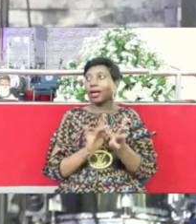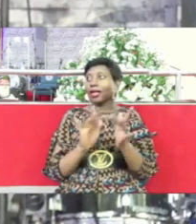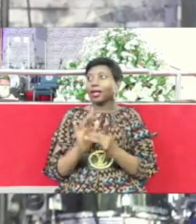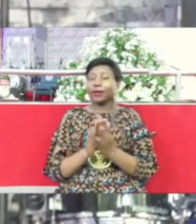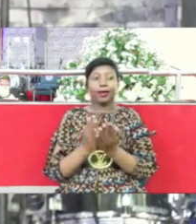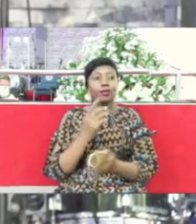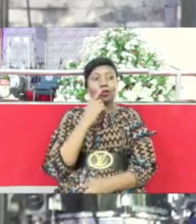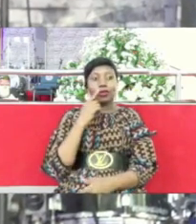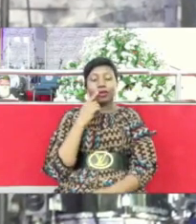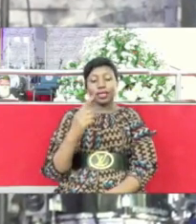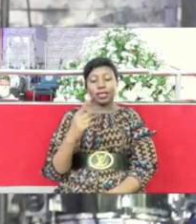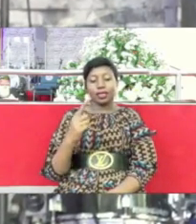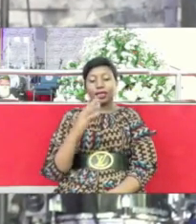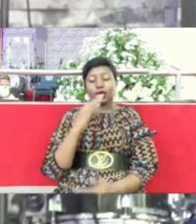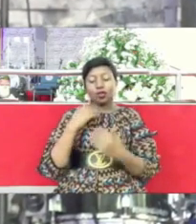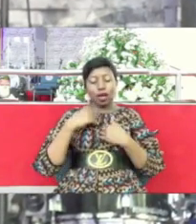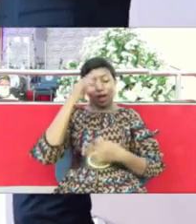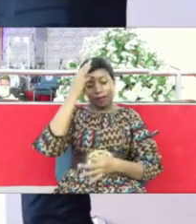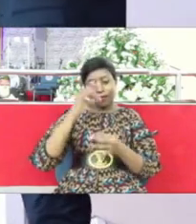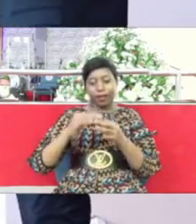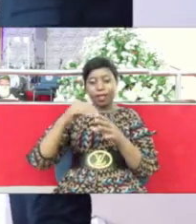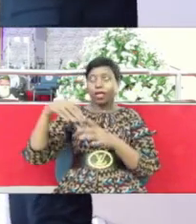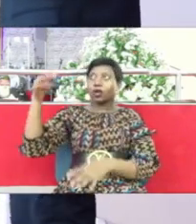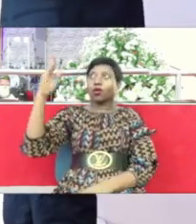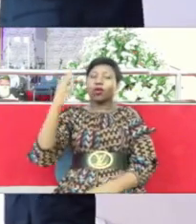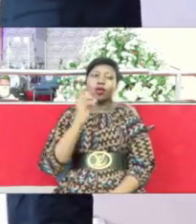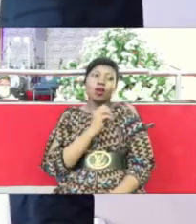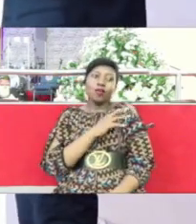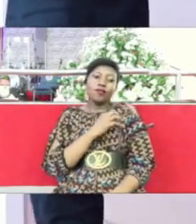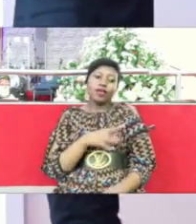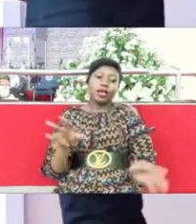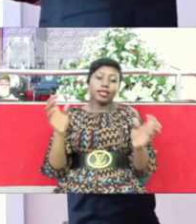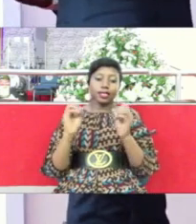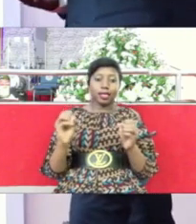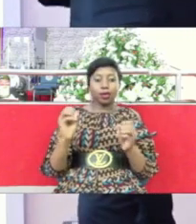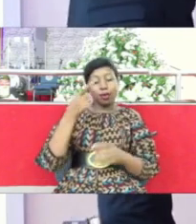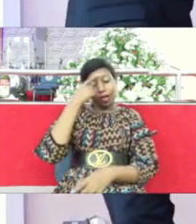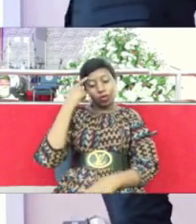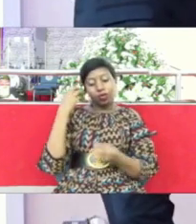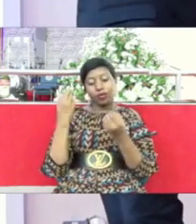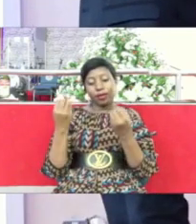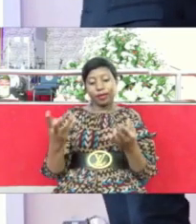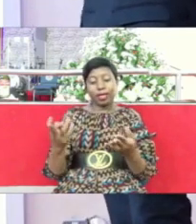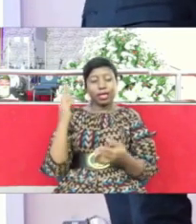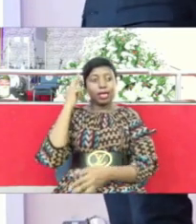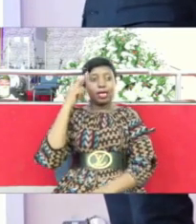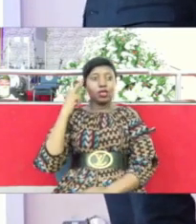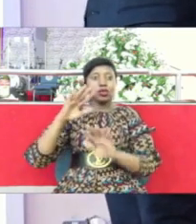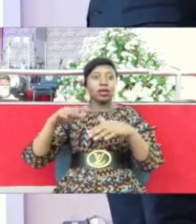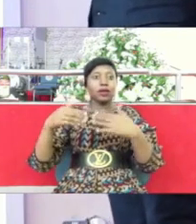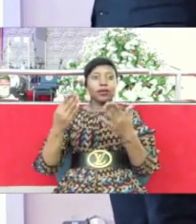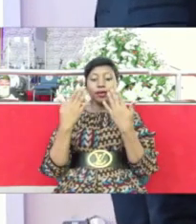God and it. Remember, do not fear because of the many reasons that I've given you. Because God